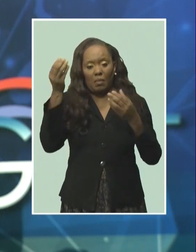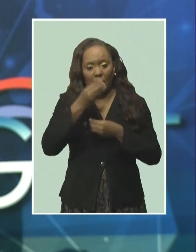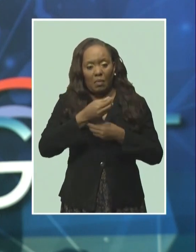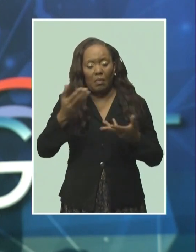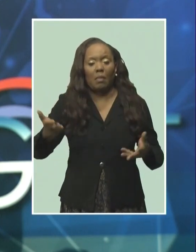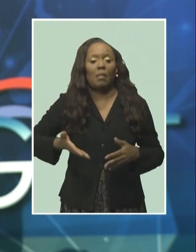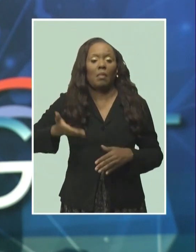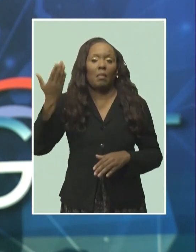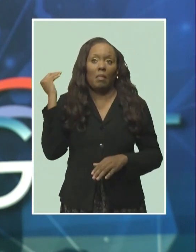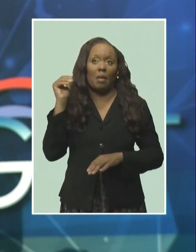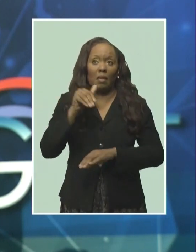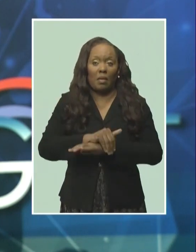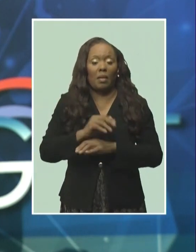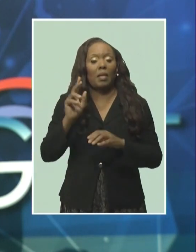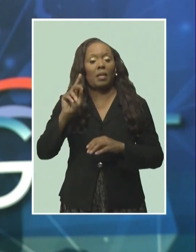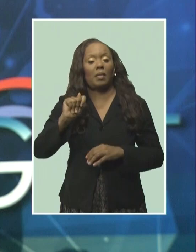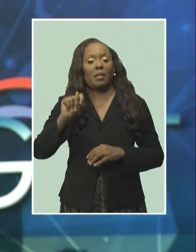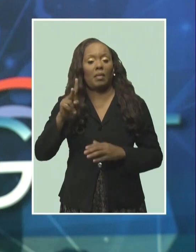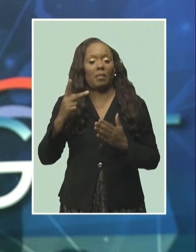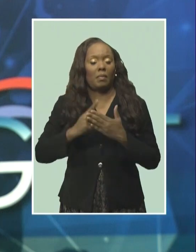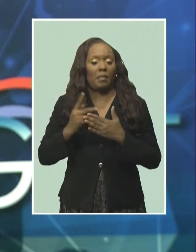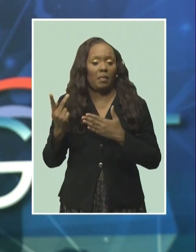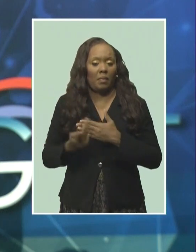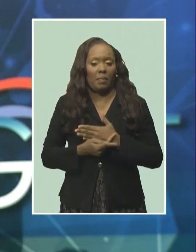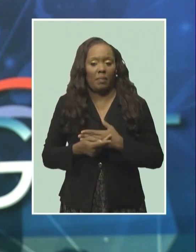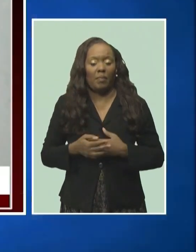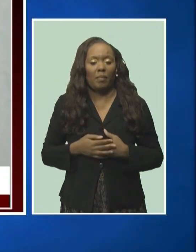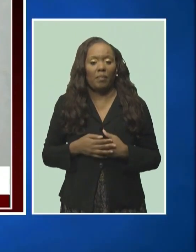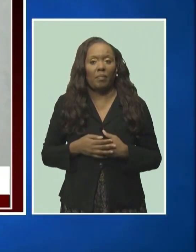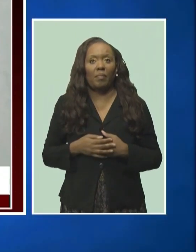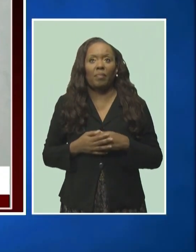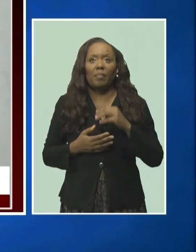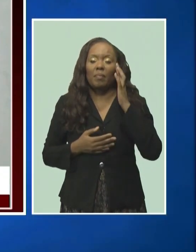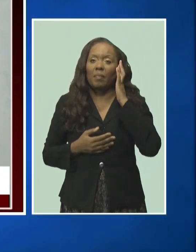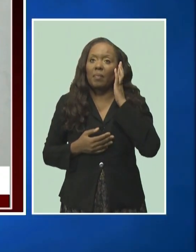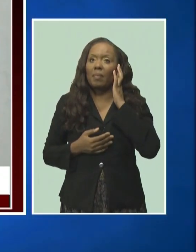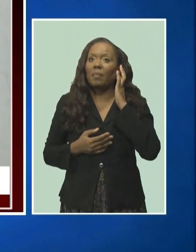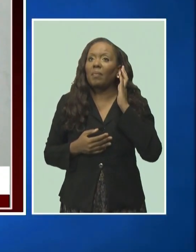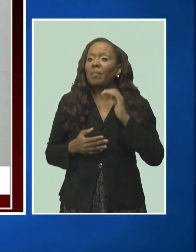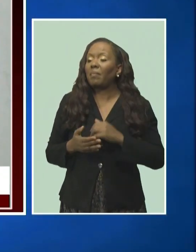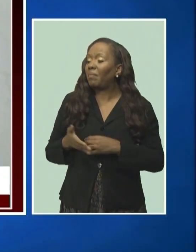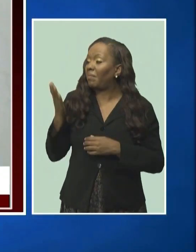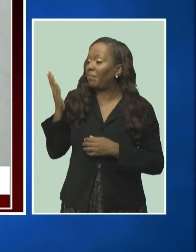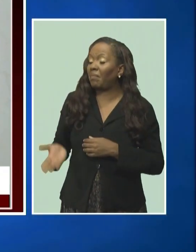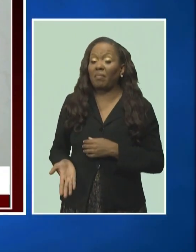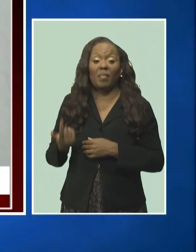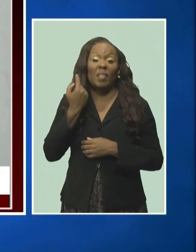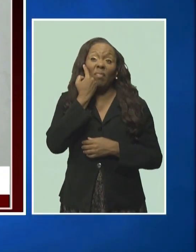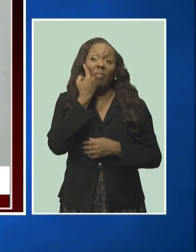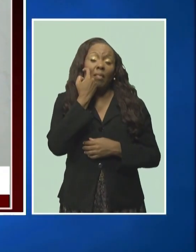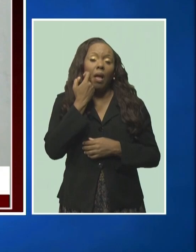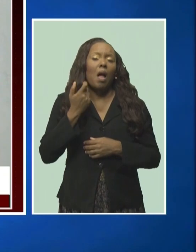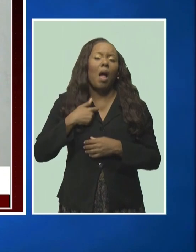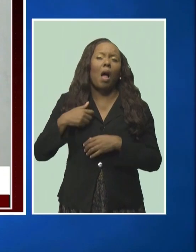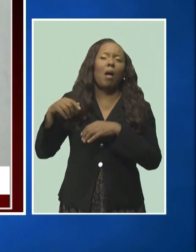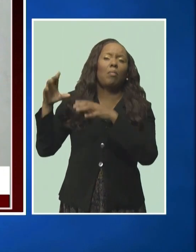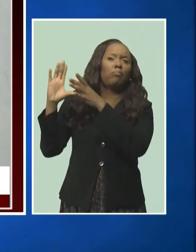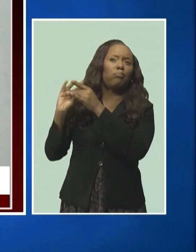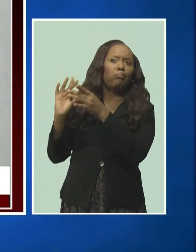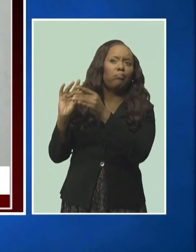more interest in the sector as young people. I know it does not look exactly that glamorous from the picture that is out